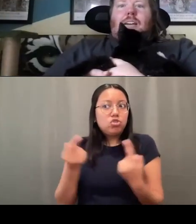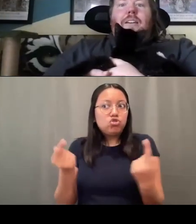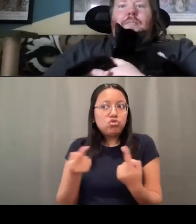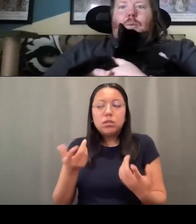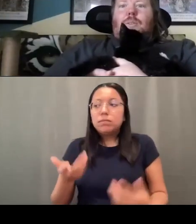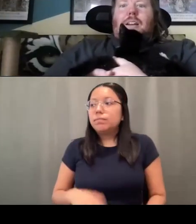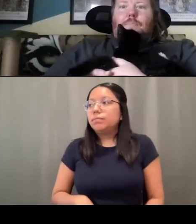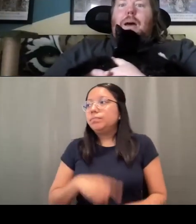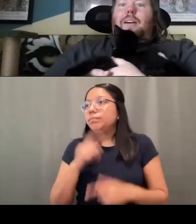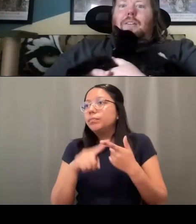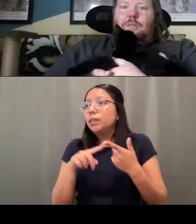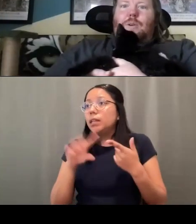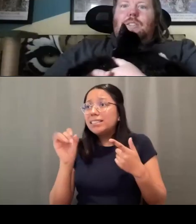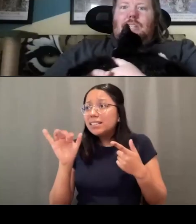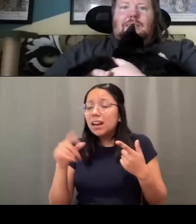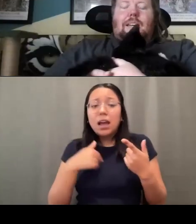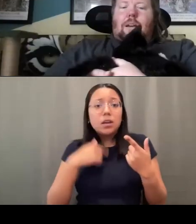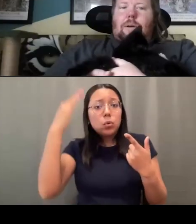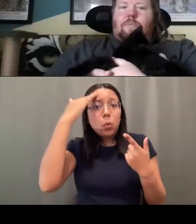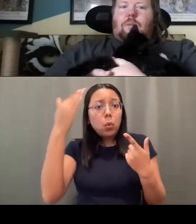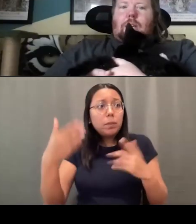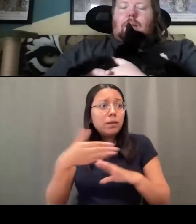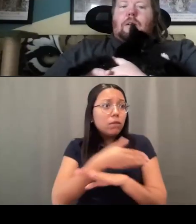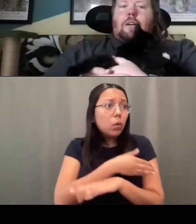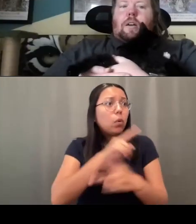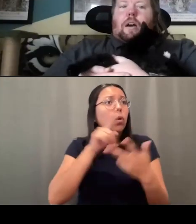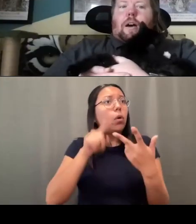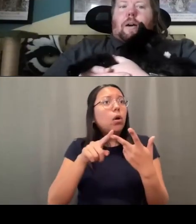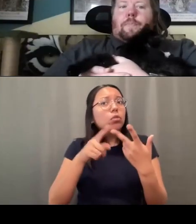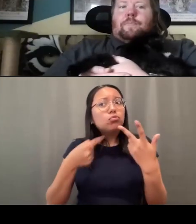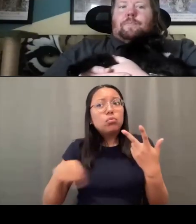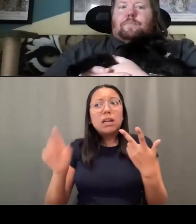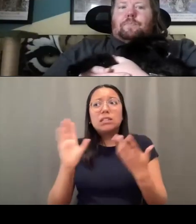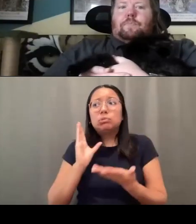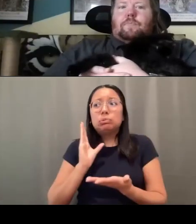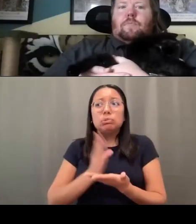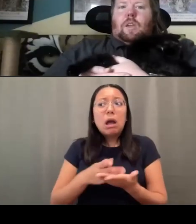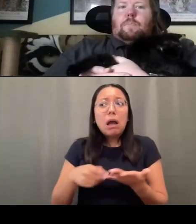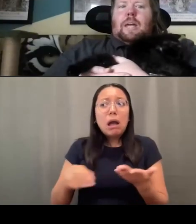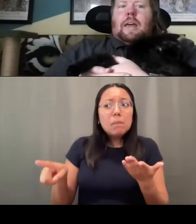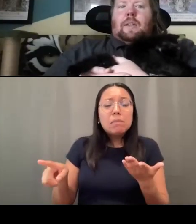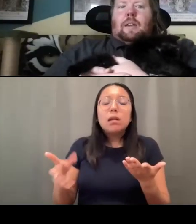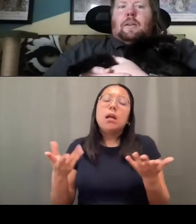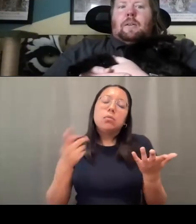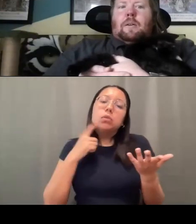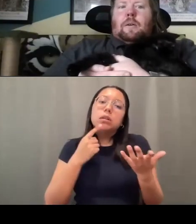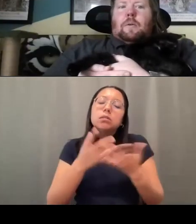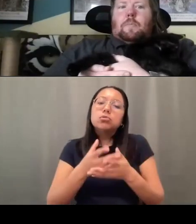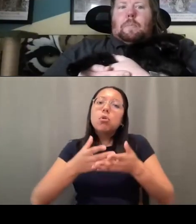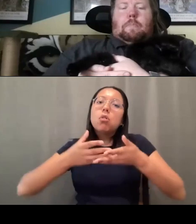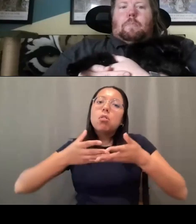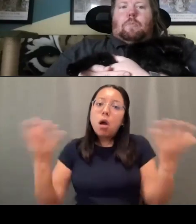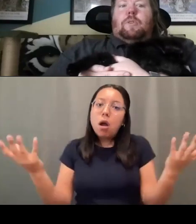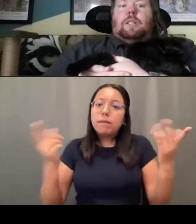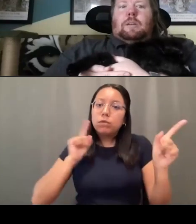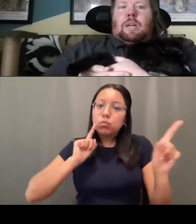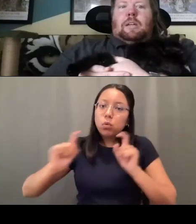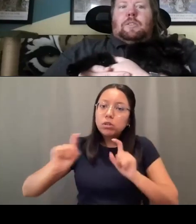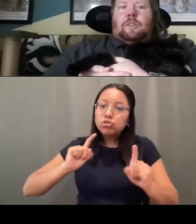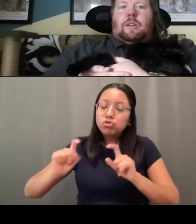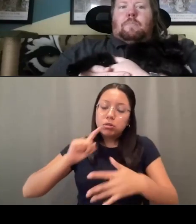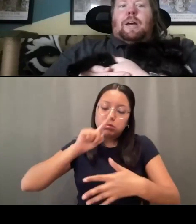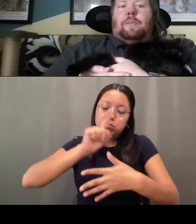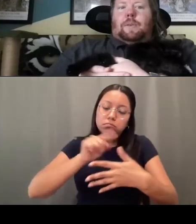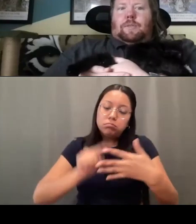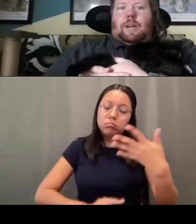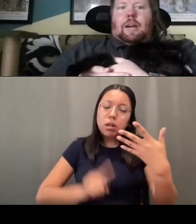think there's like a kind of a whole lot of background questions that come up for me. Um, but I think really